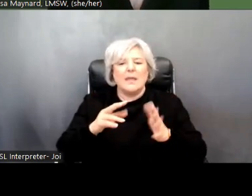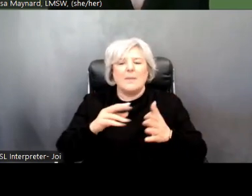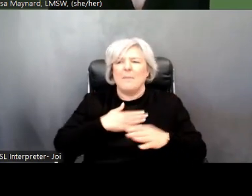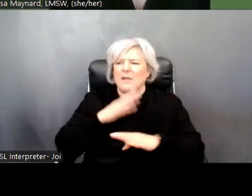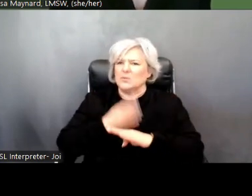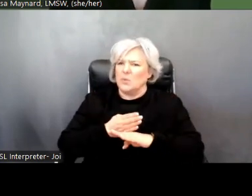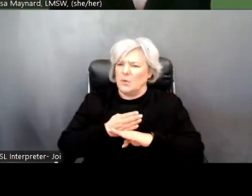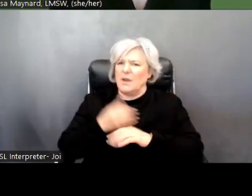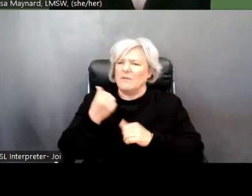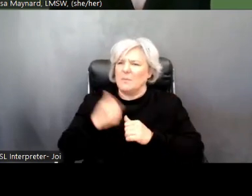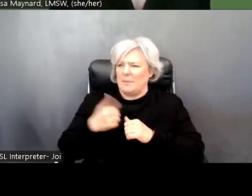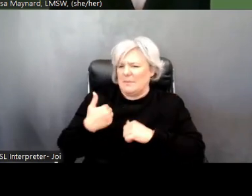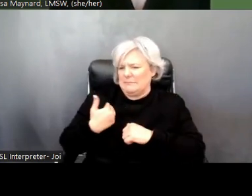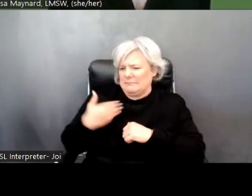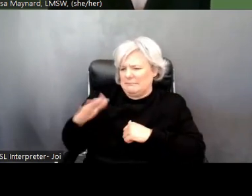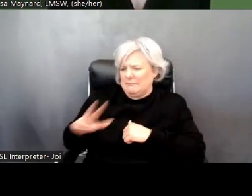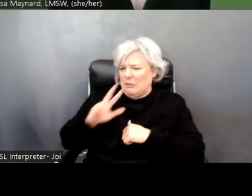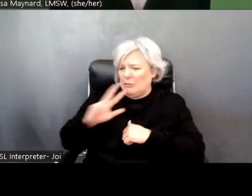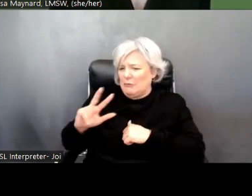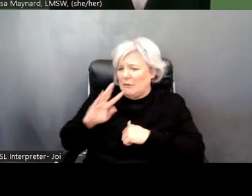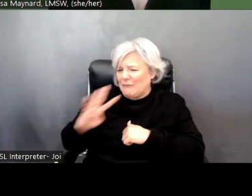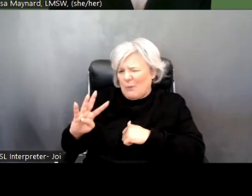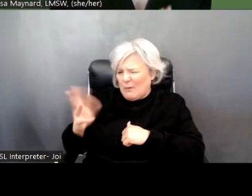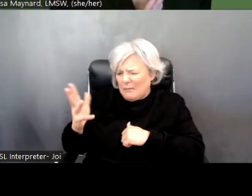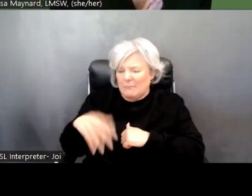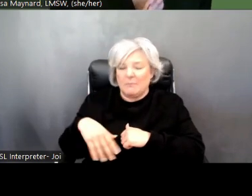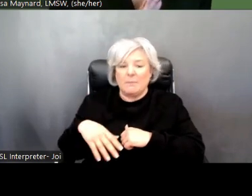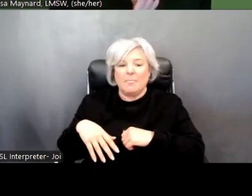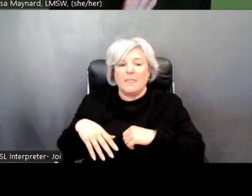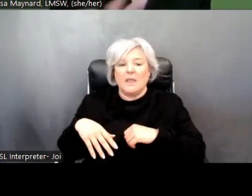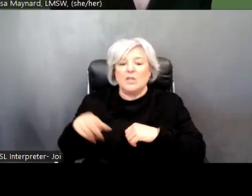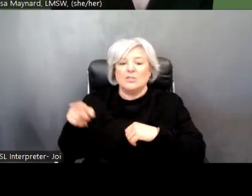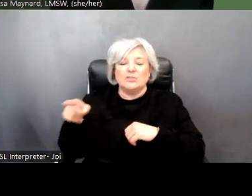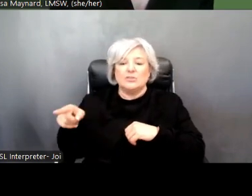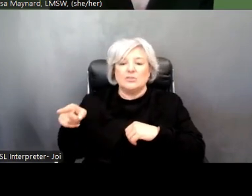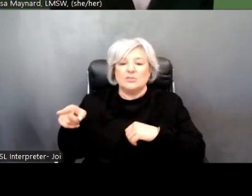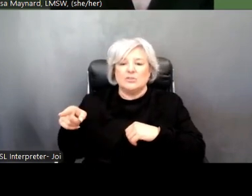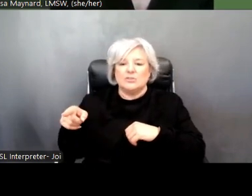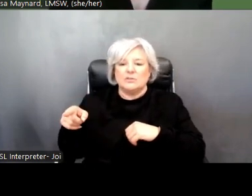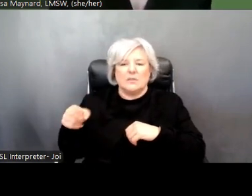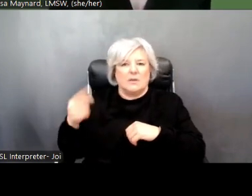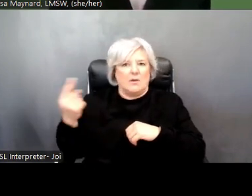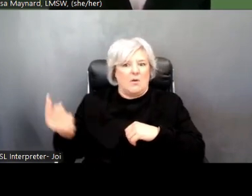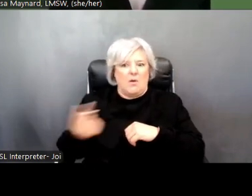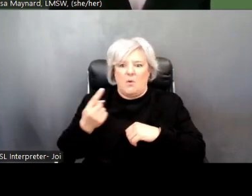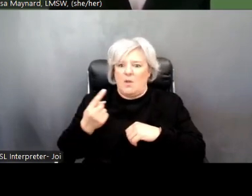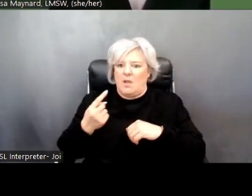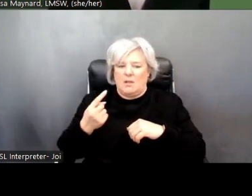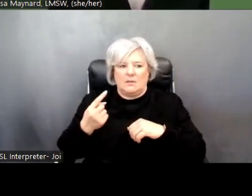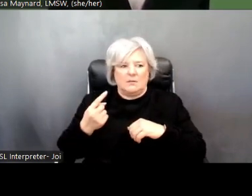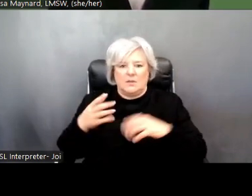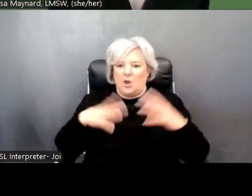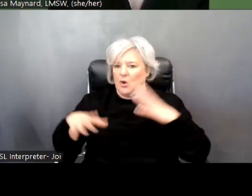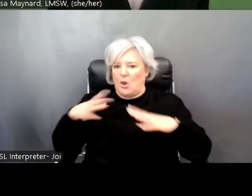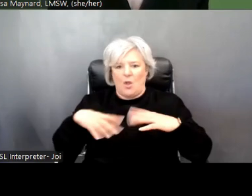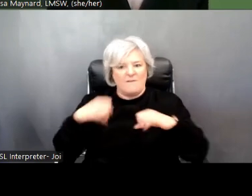was a little girl, maybe 3, 4, 5 years old, she just fought every day about what she was going to